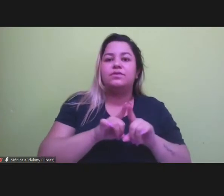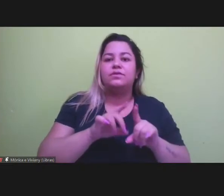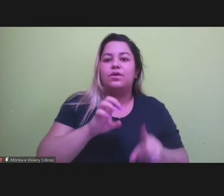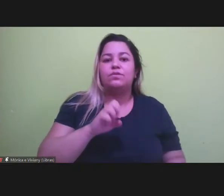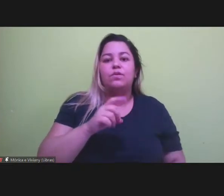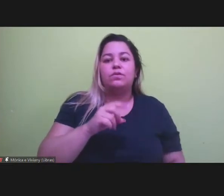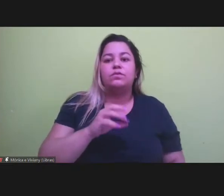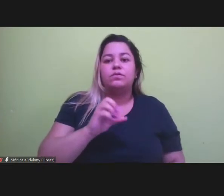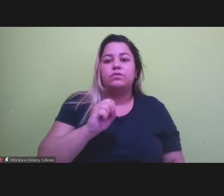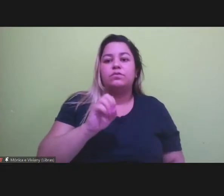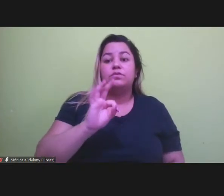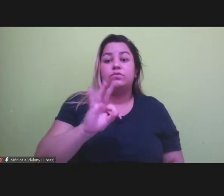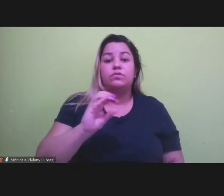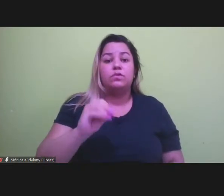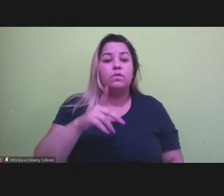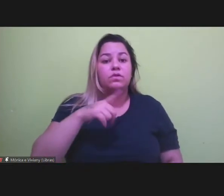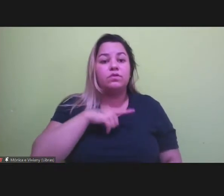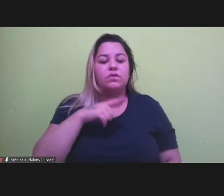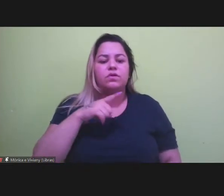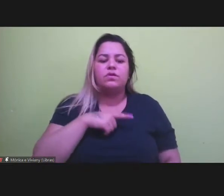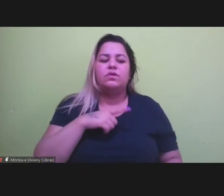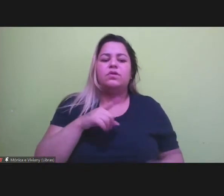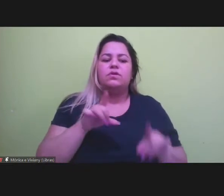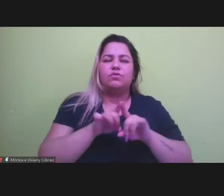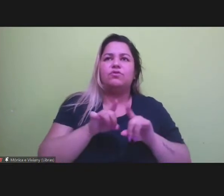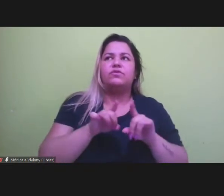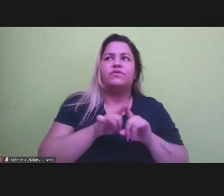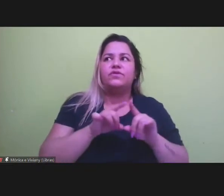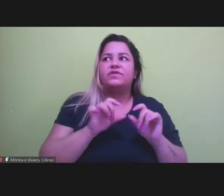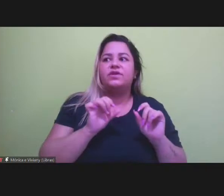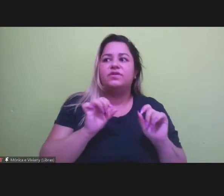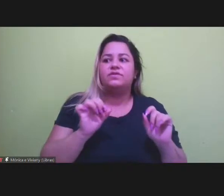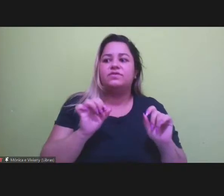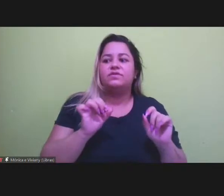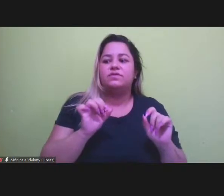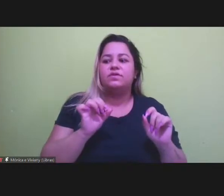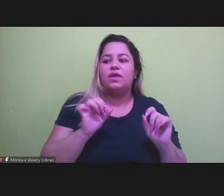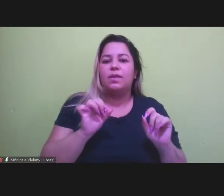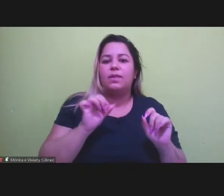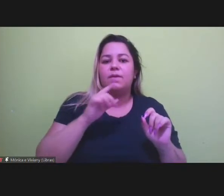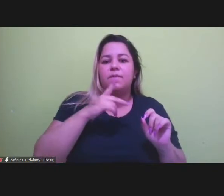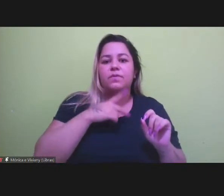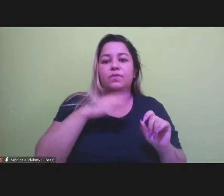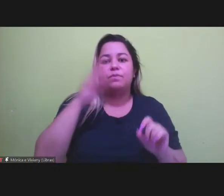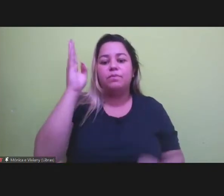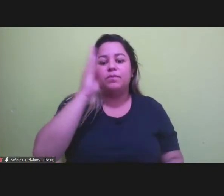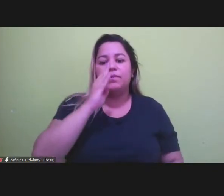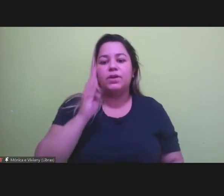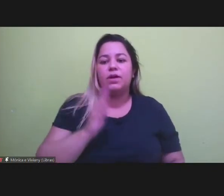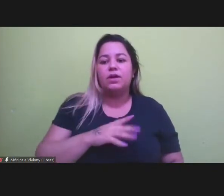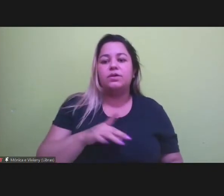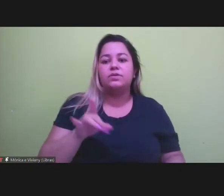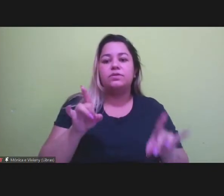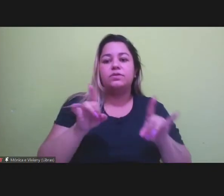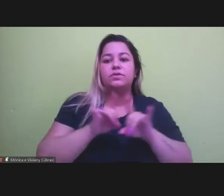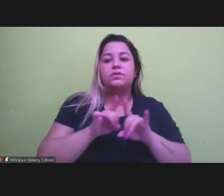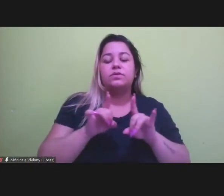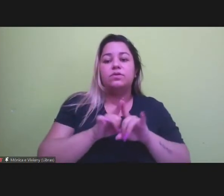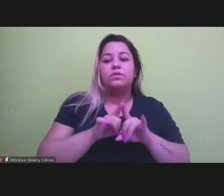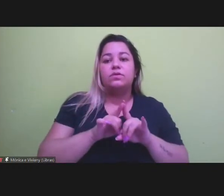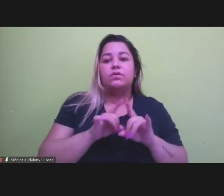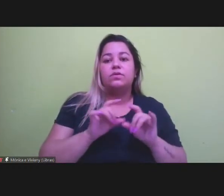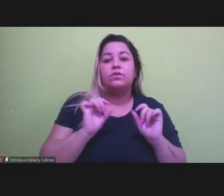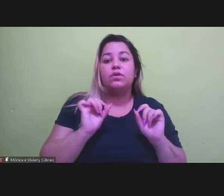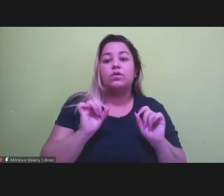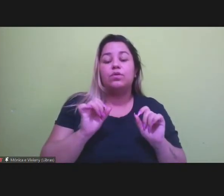the scope that we have of actions and all the path that we have been following in Brazil